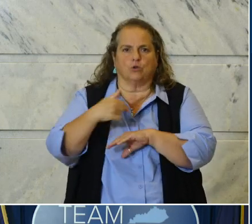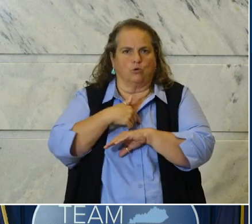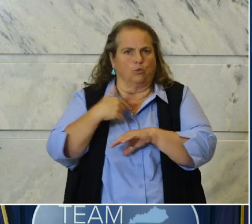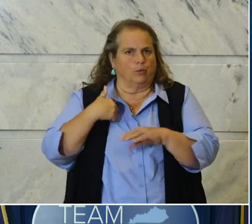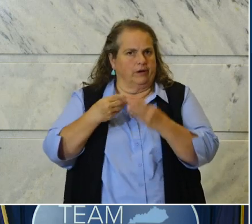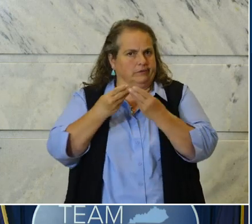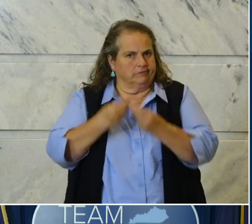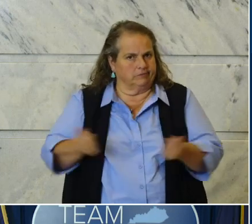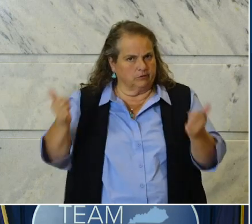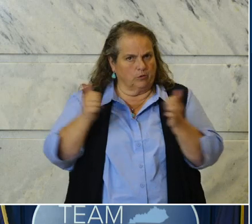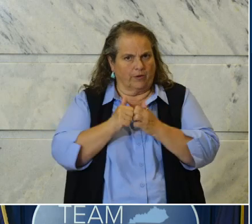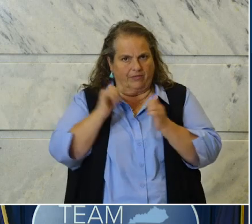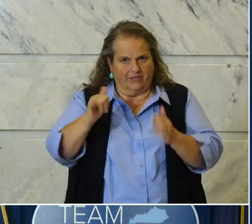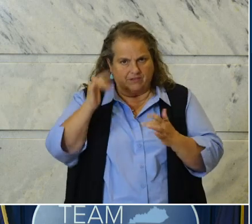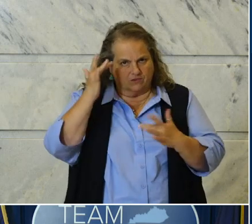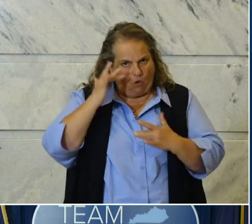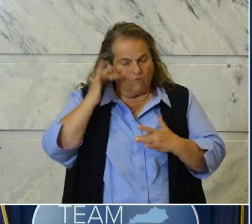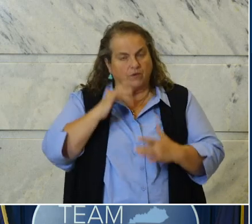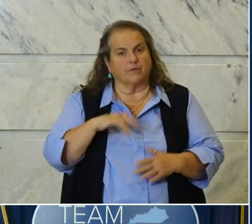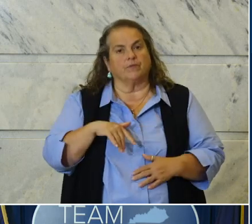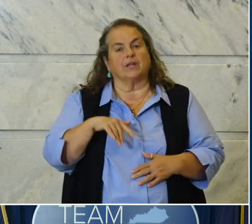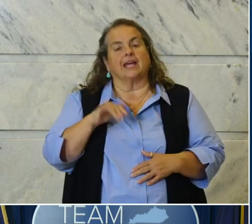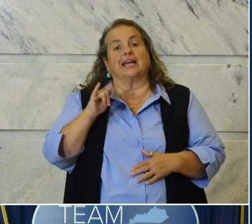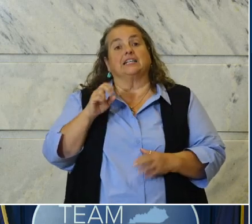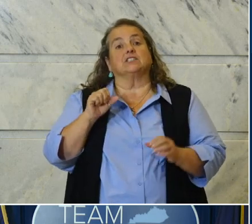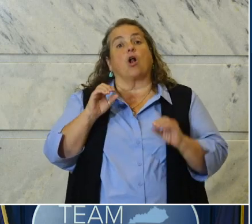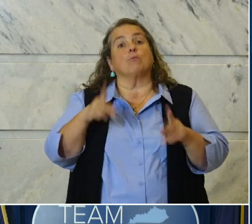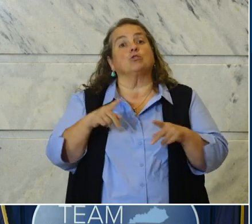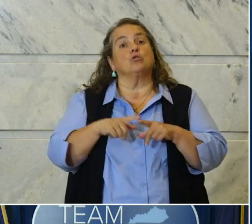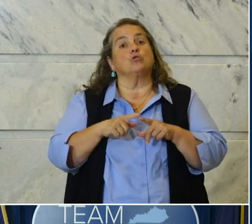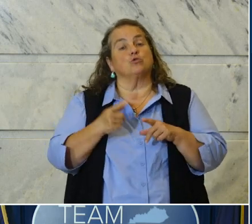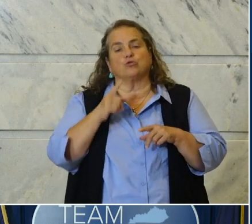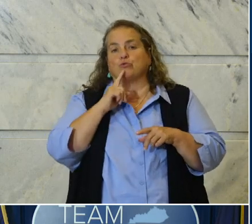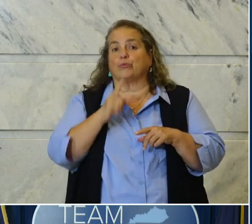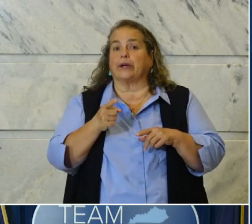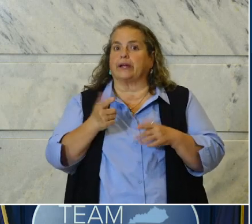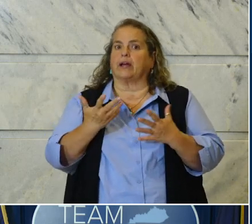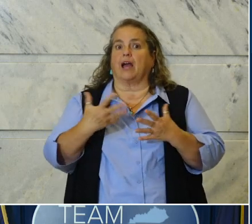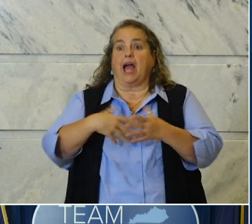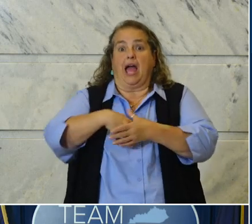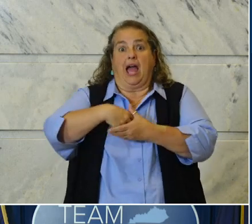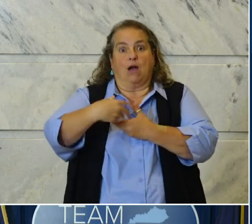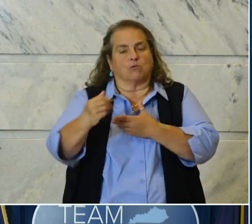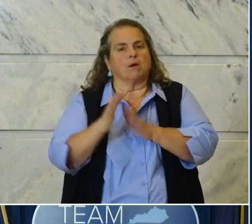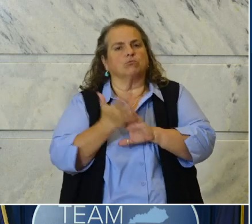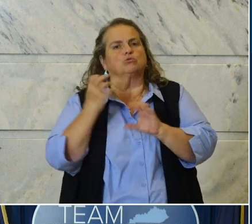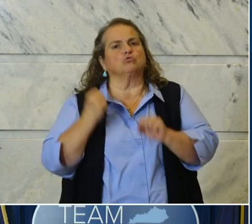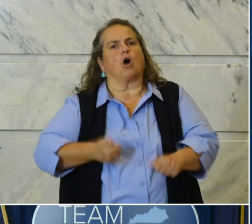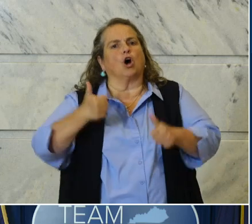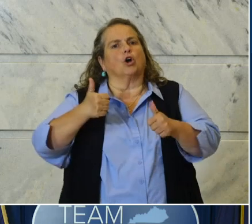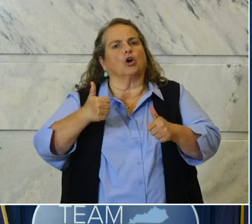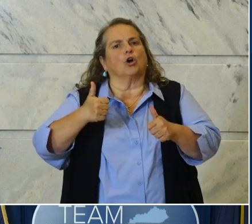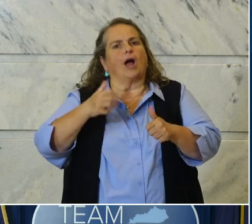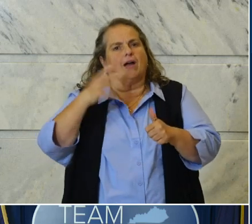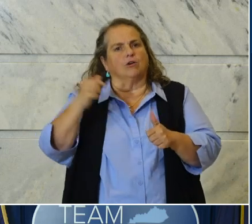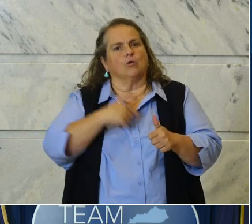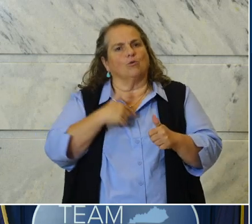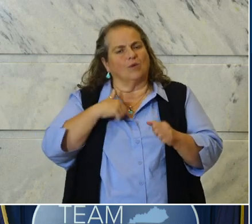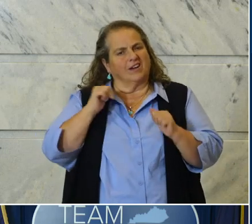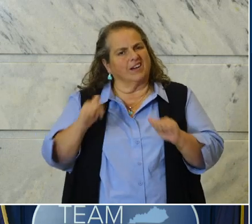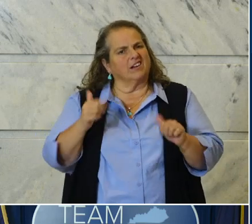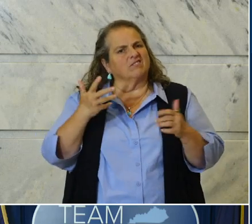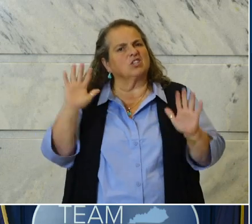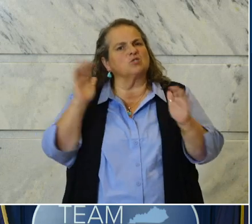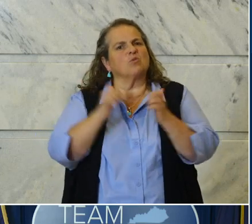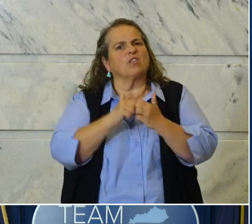is over. It's a chance to emerge stronger from this, to make sure that when we're able to move out of COVID, we